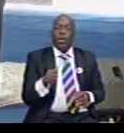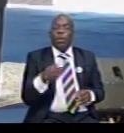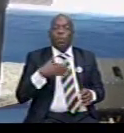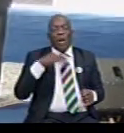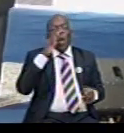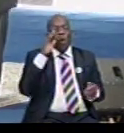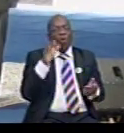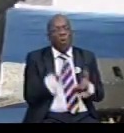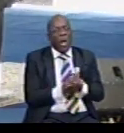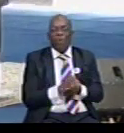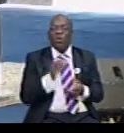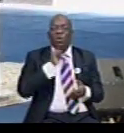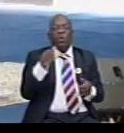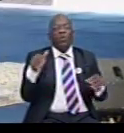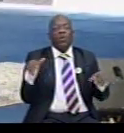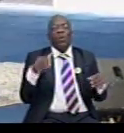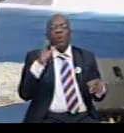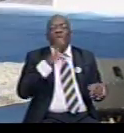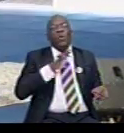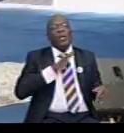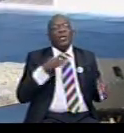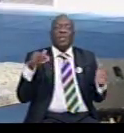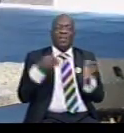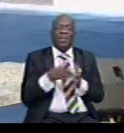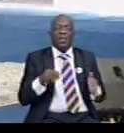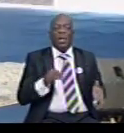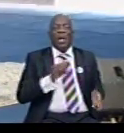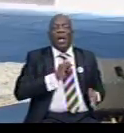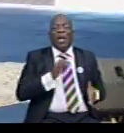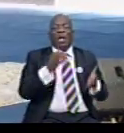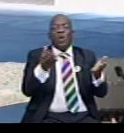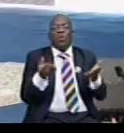it's not considering what, how sorrowful the wife will be